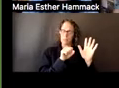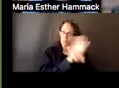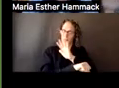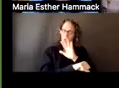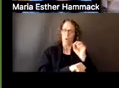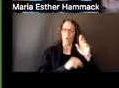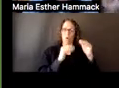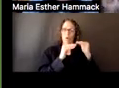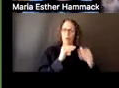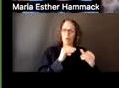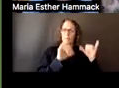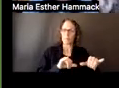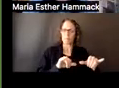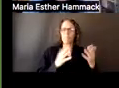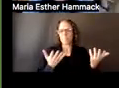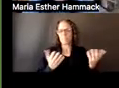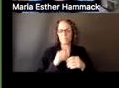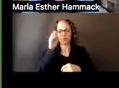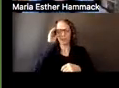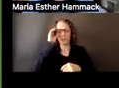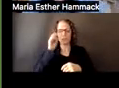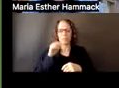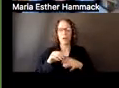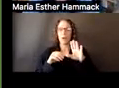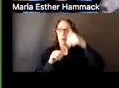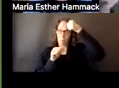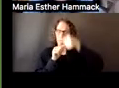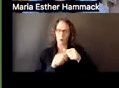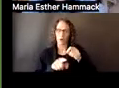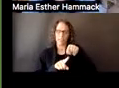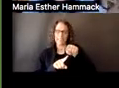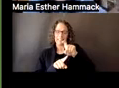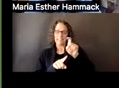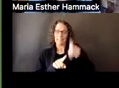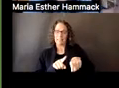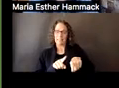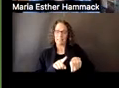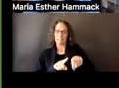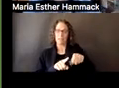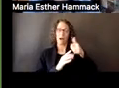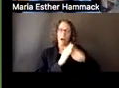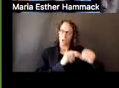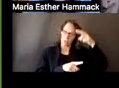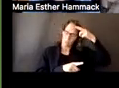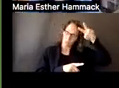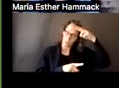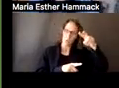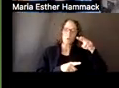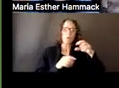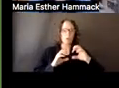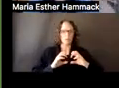abolitionists, let's remember what was going on, in Mexican Texas. So don't forget that Mexican Texas was becoming this